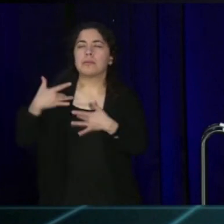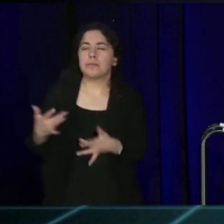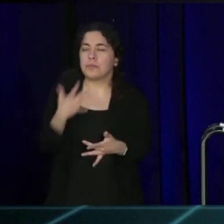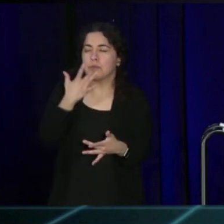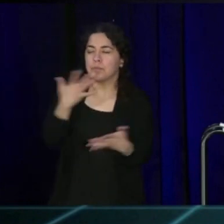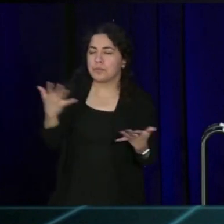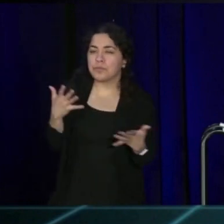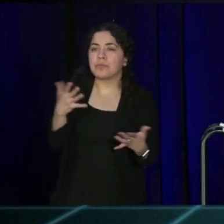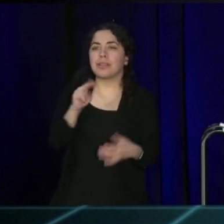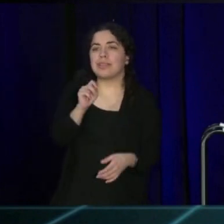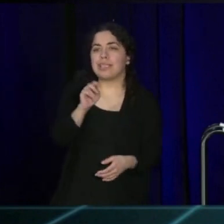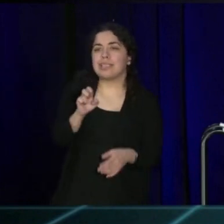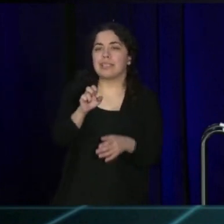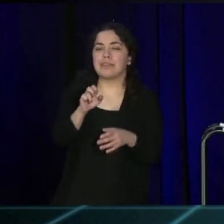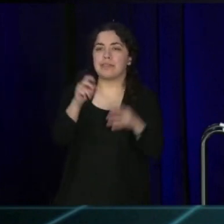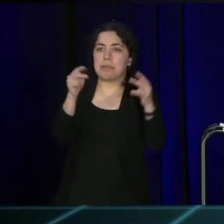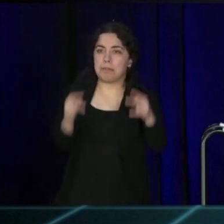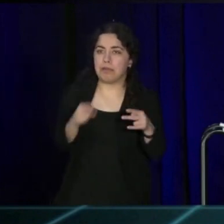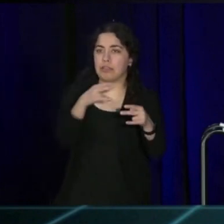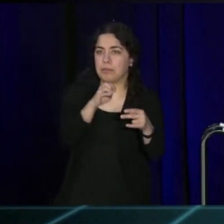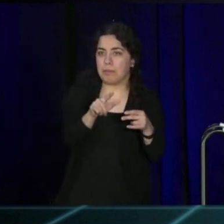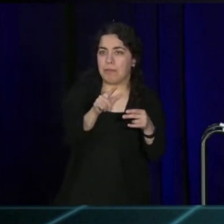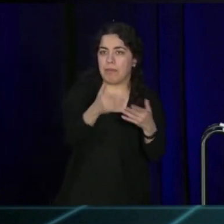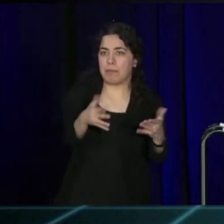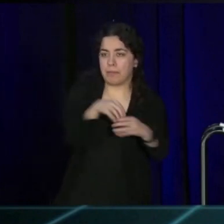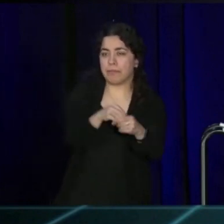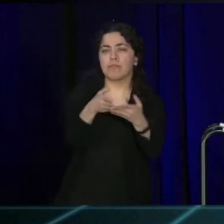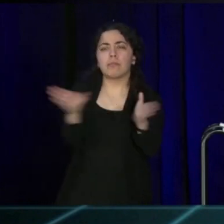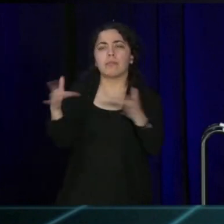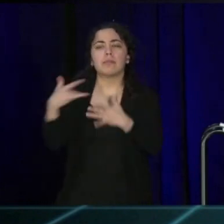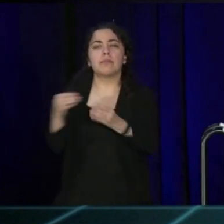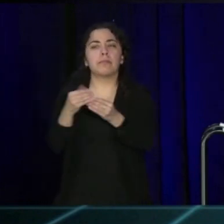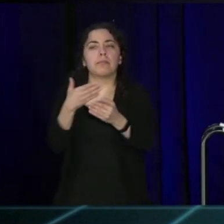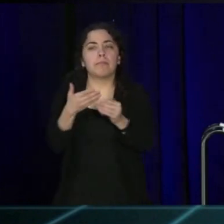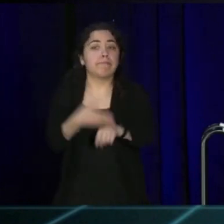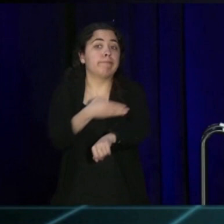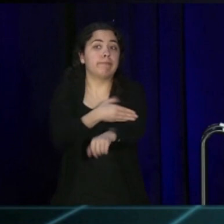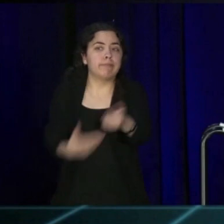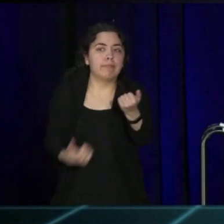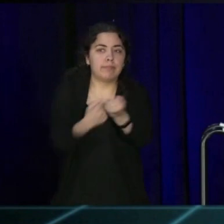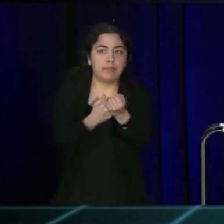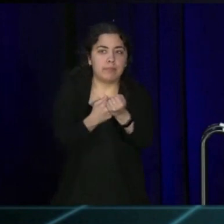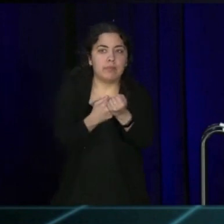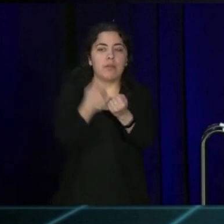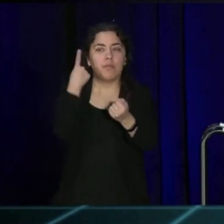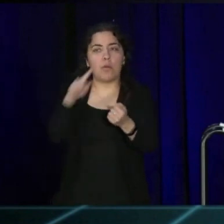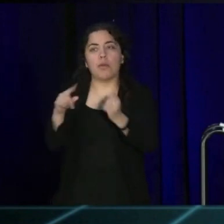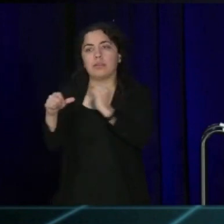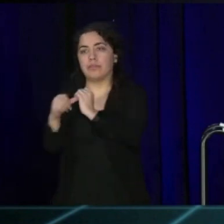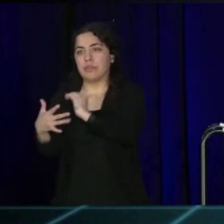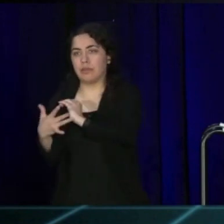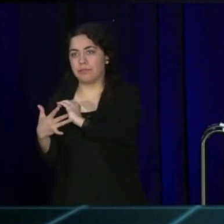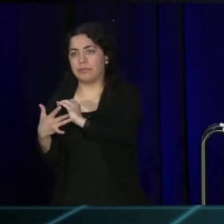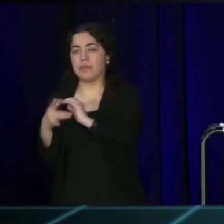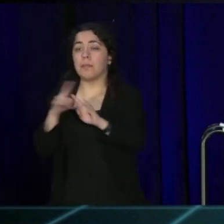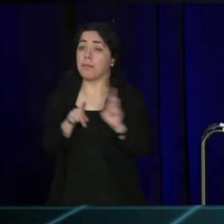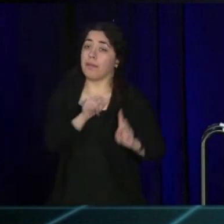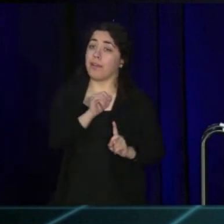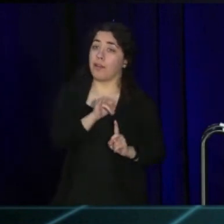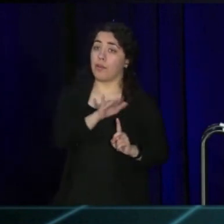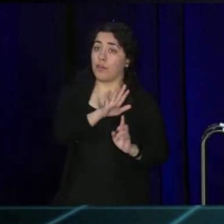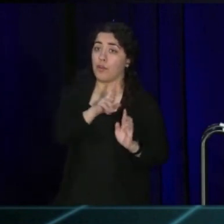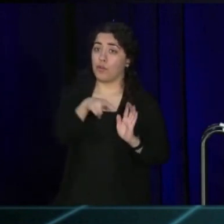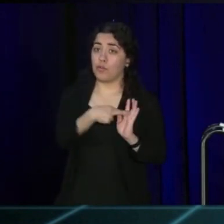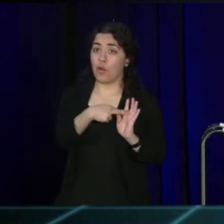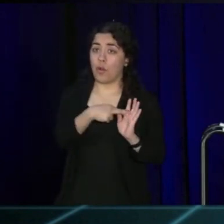semantic HTML elements, and they generally have better support in assistive technology. However, where ARIA roles shine is